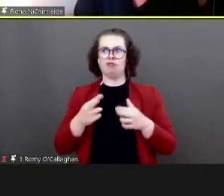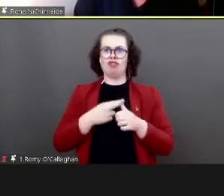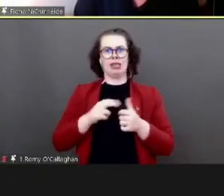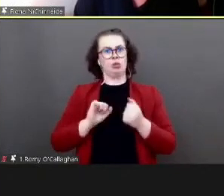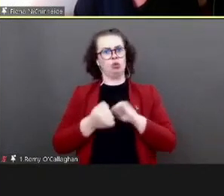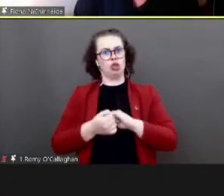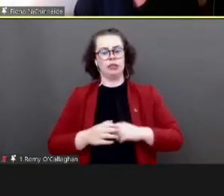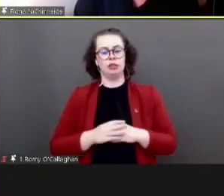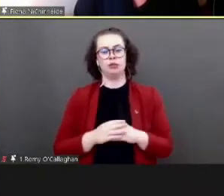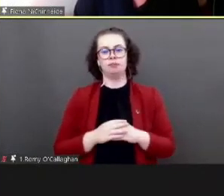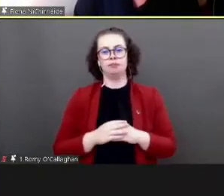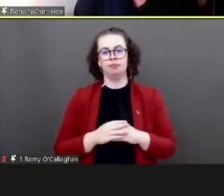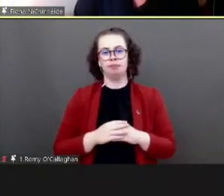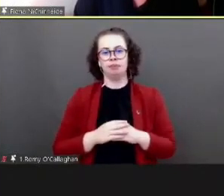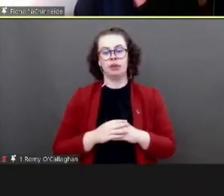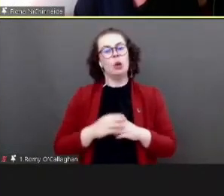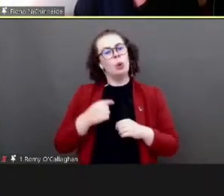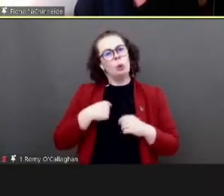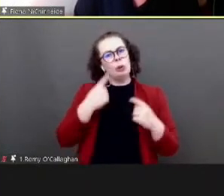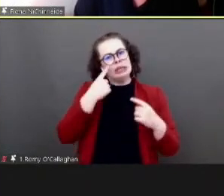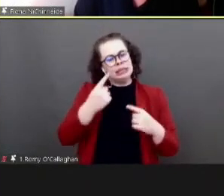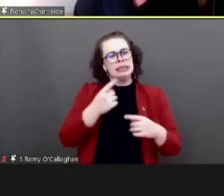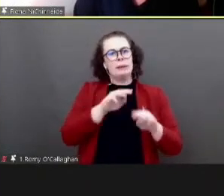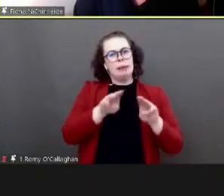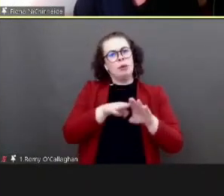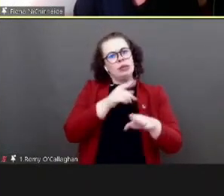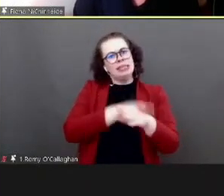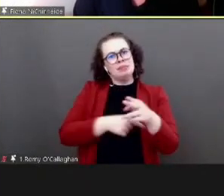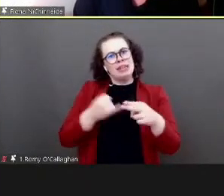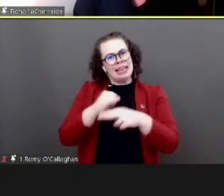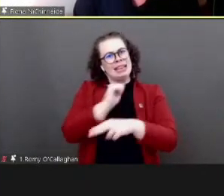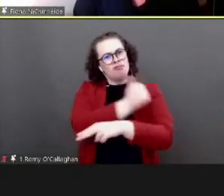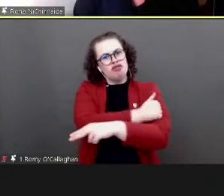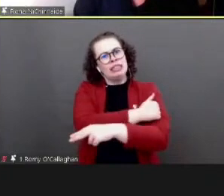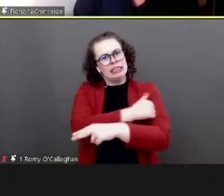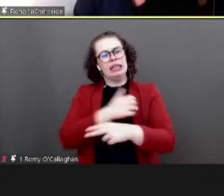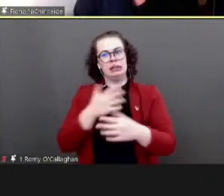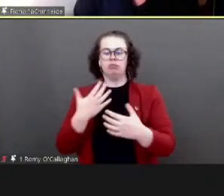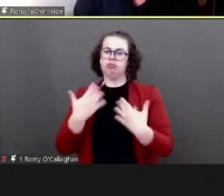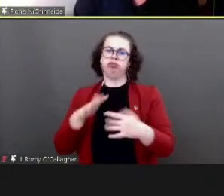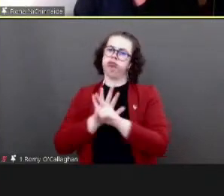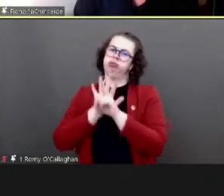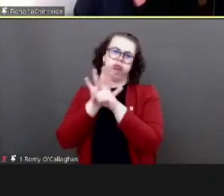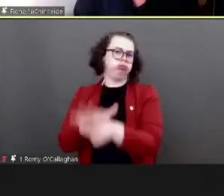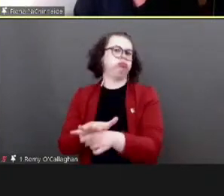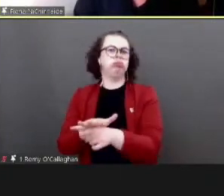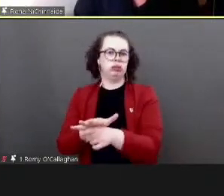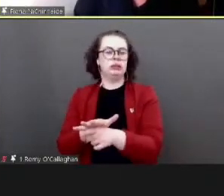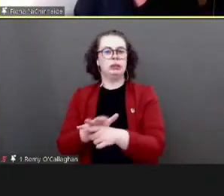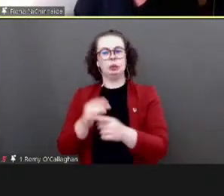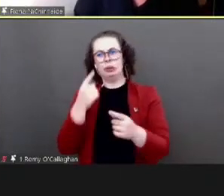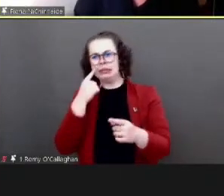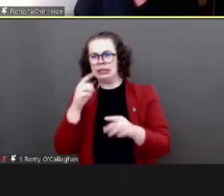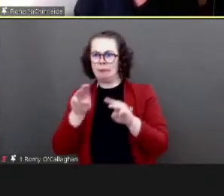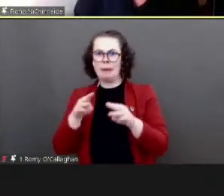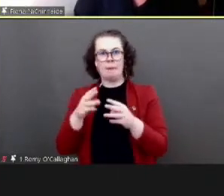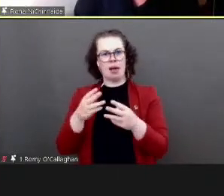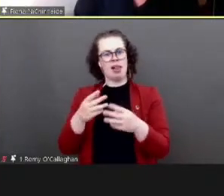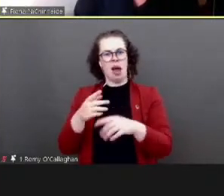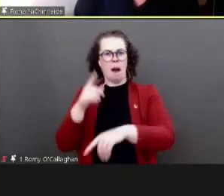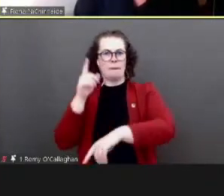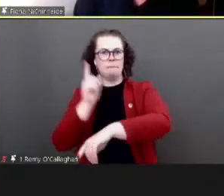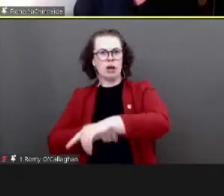and discrimination facing people with disability in prison. Being concerned in particular that people can be punished for disability